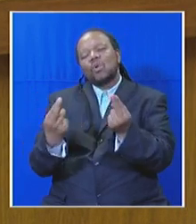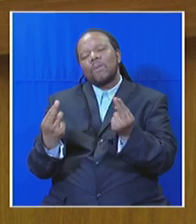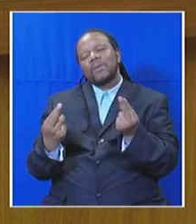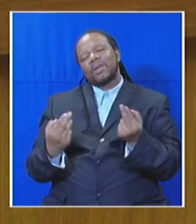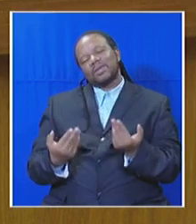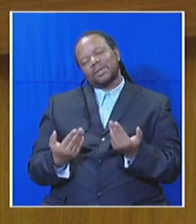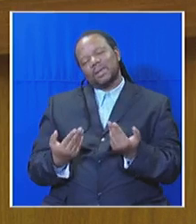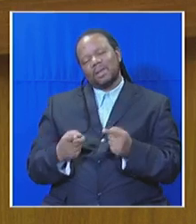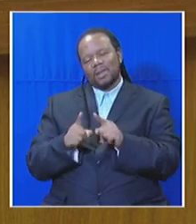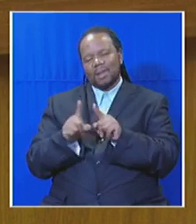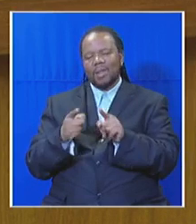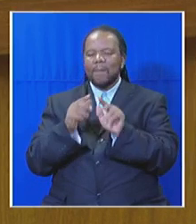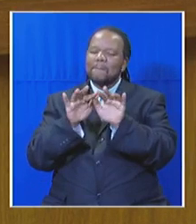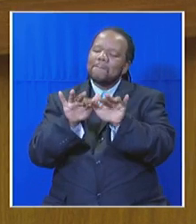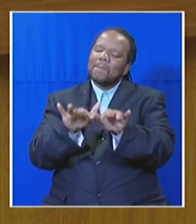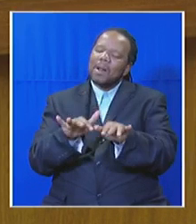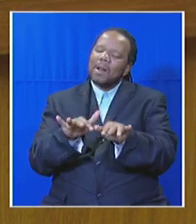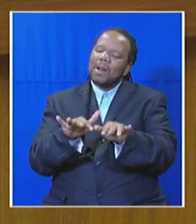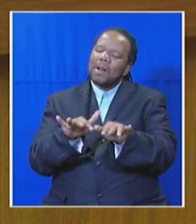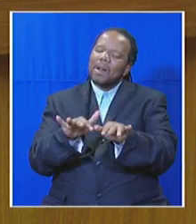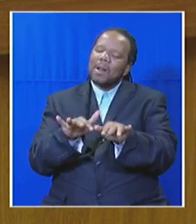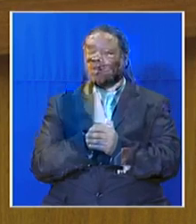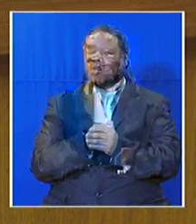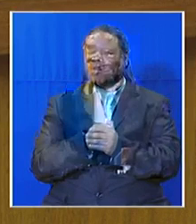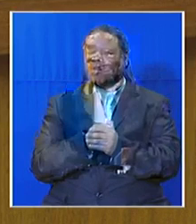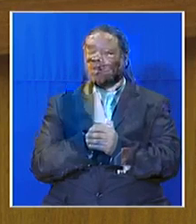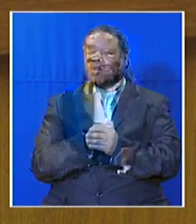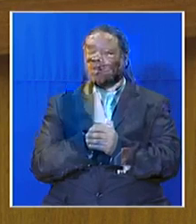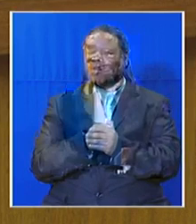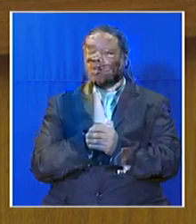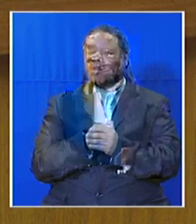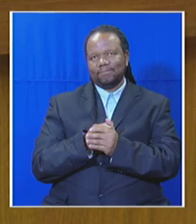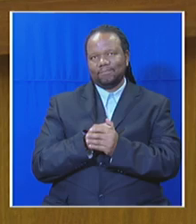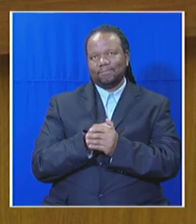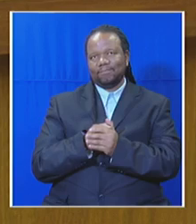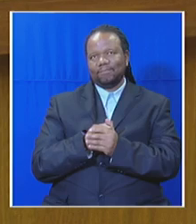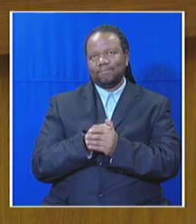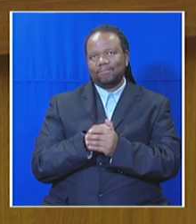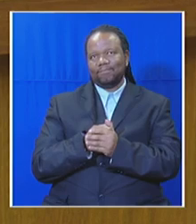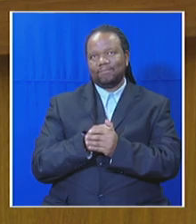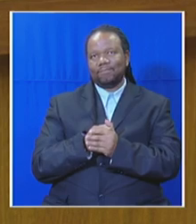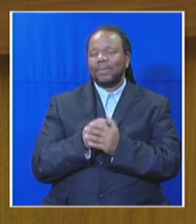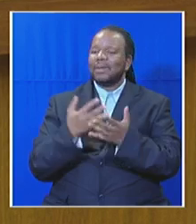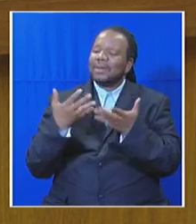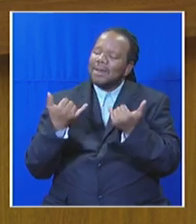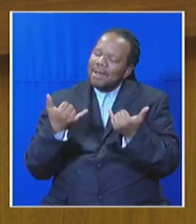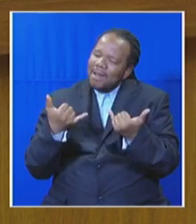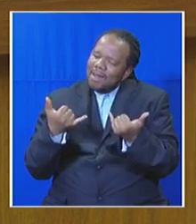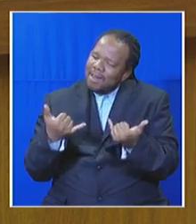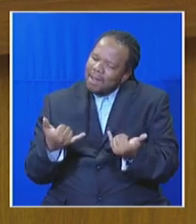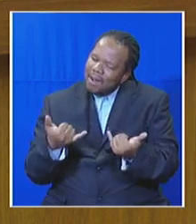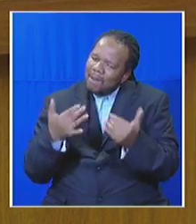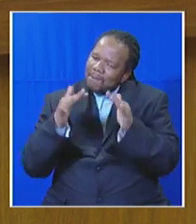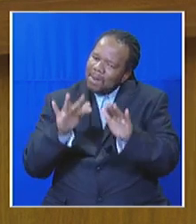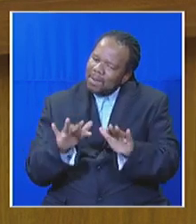that Parliament must deal with, and is seized with the issue. On